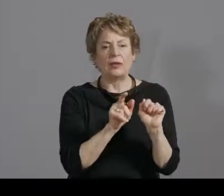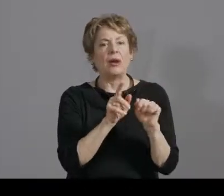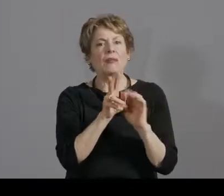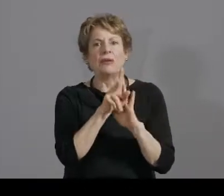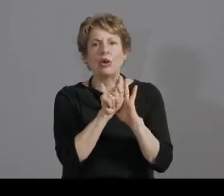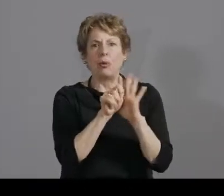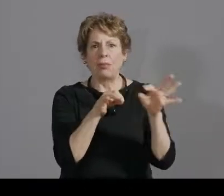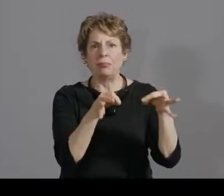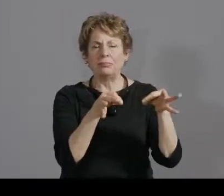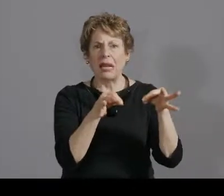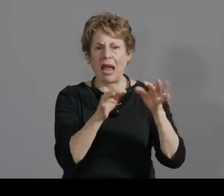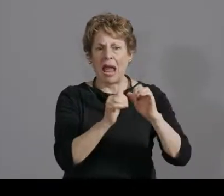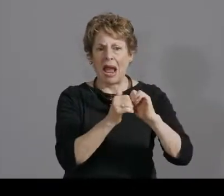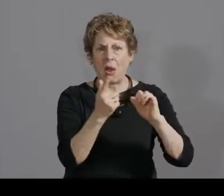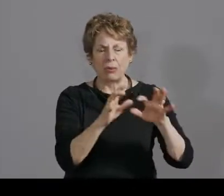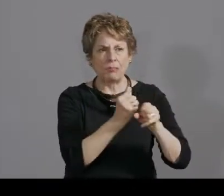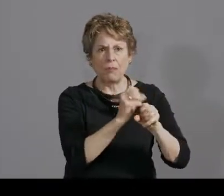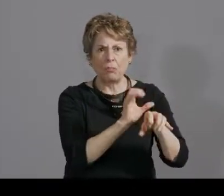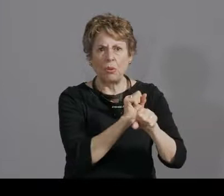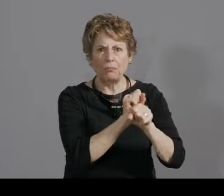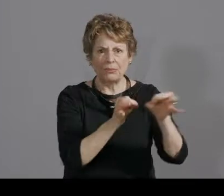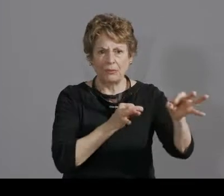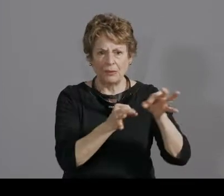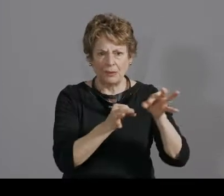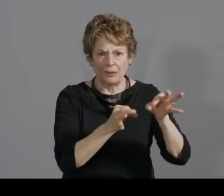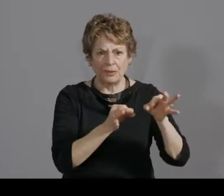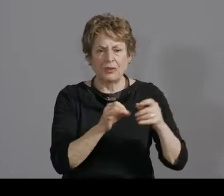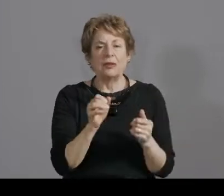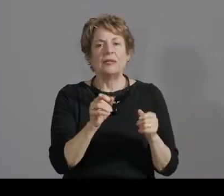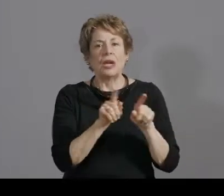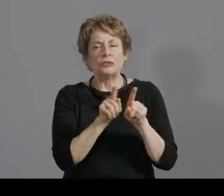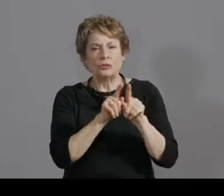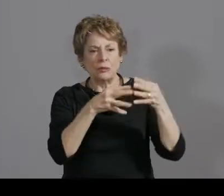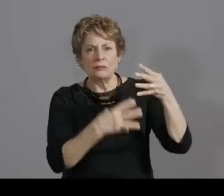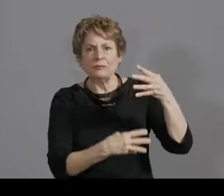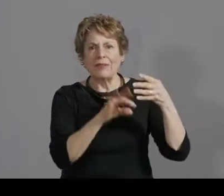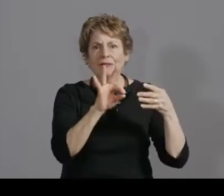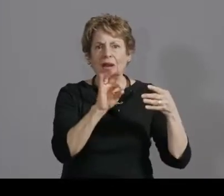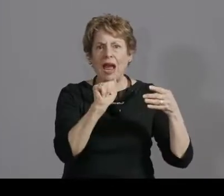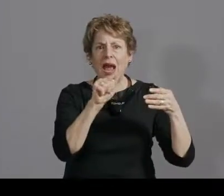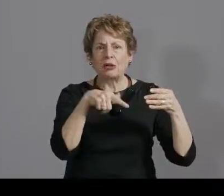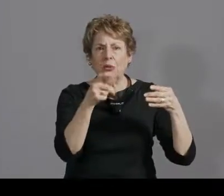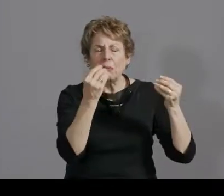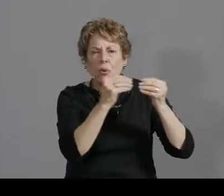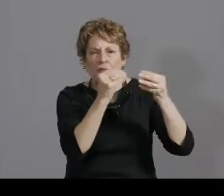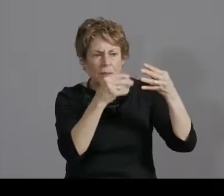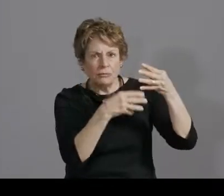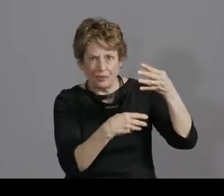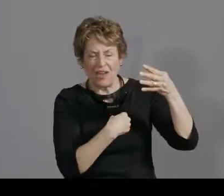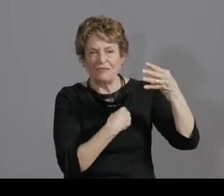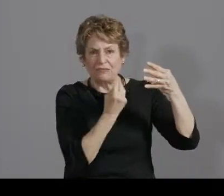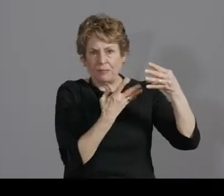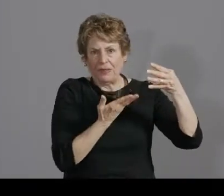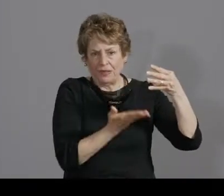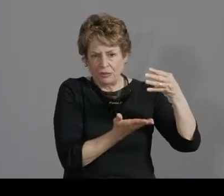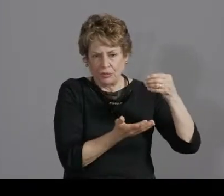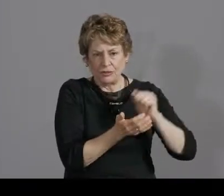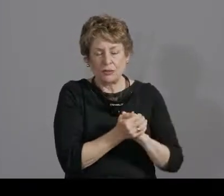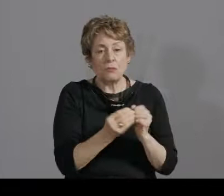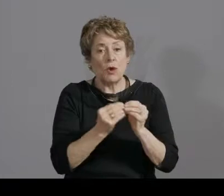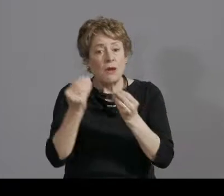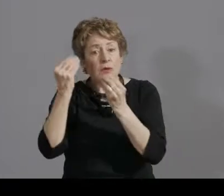with FAQs. There are more vaccine provider and registration information on